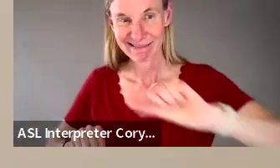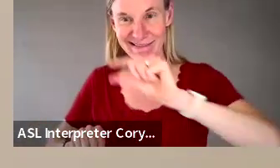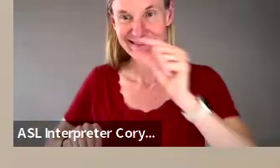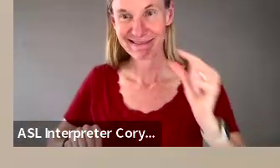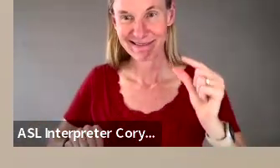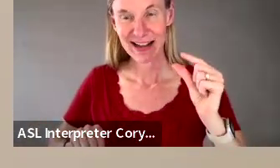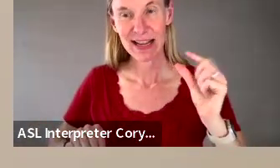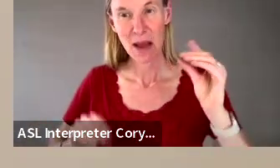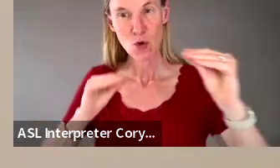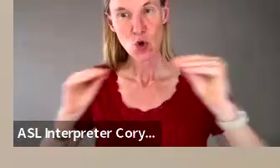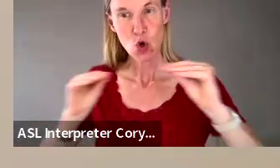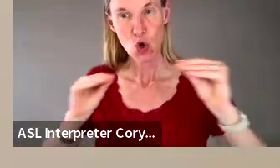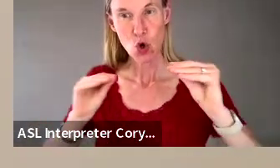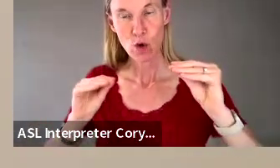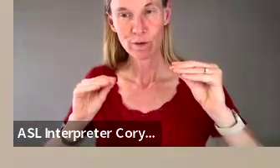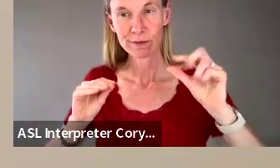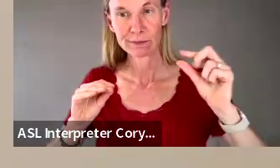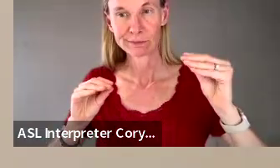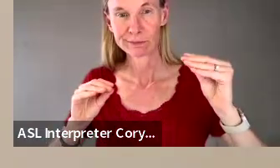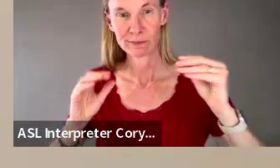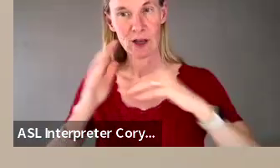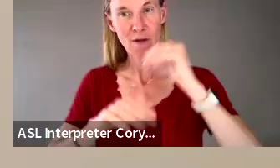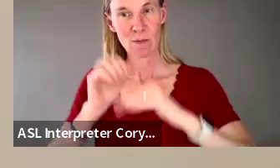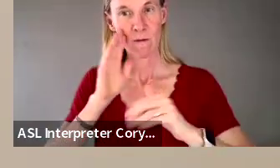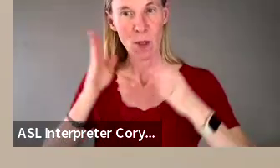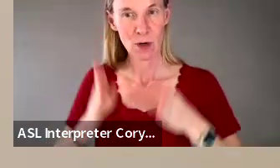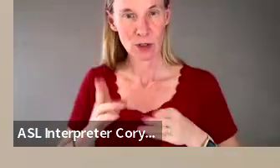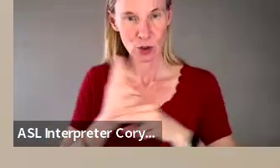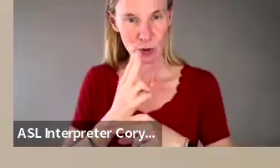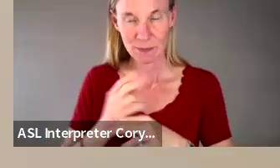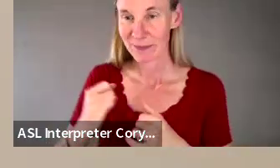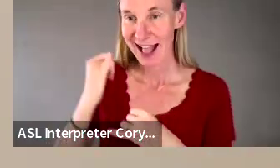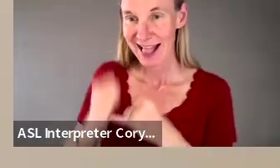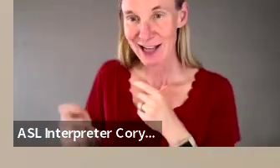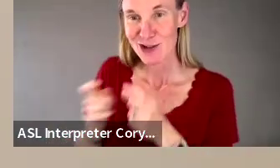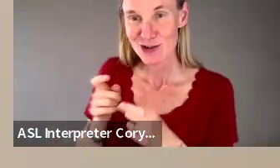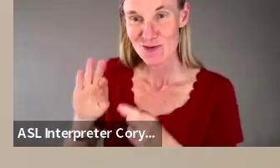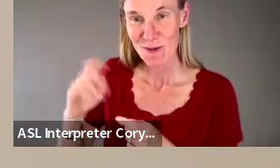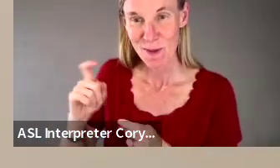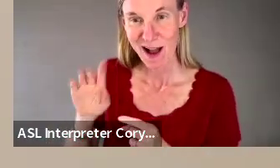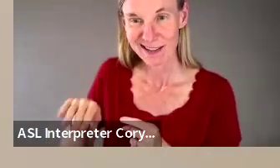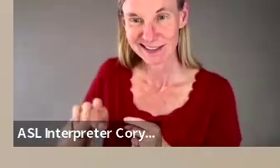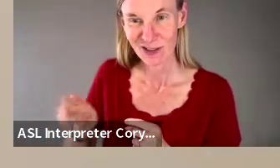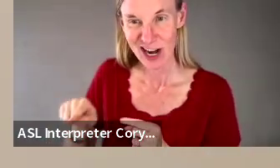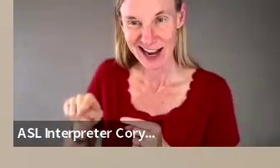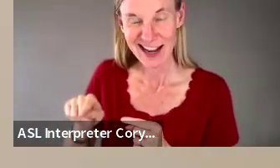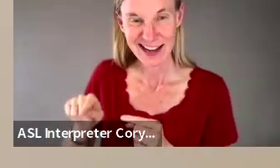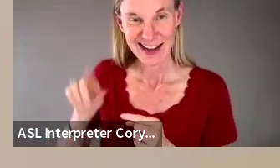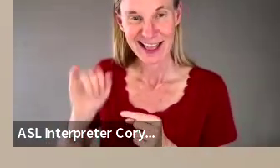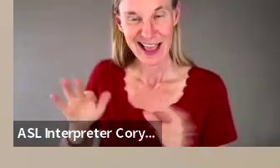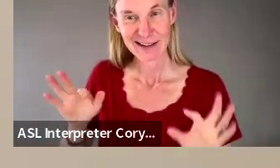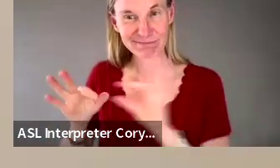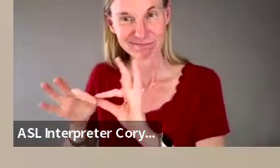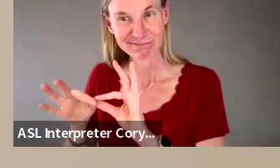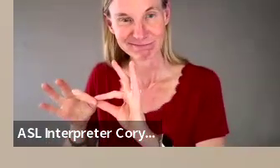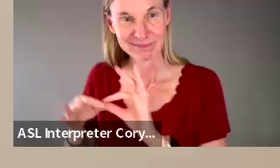a comfortable position for the person using it. Lastly, you have a control box, which is what the Tecla Shield gets plugged